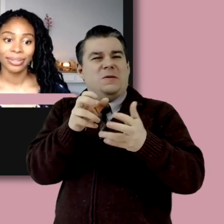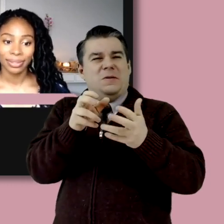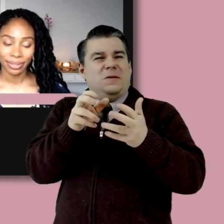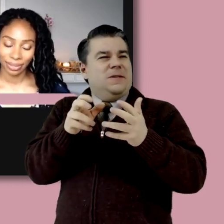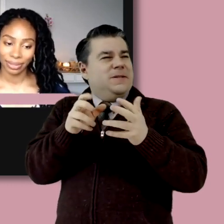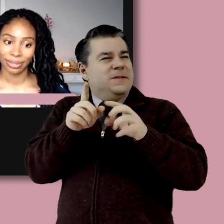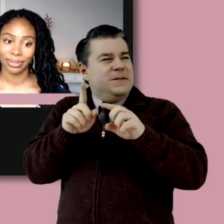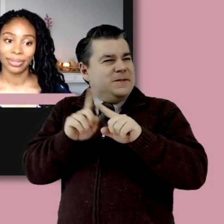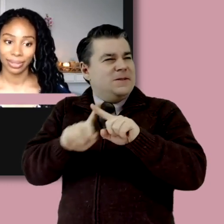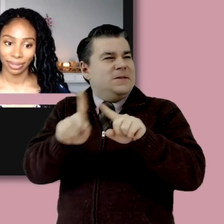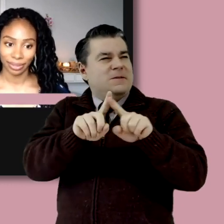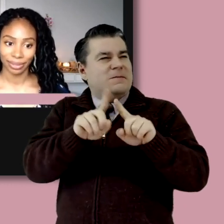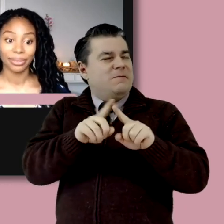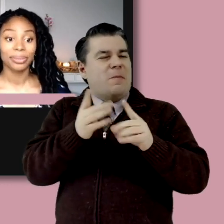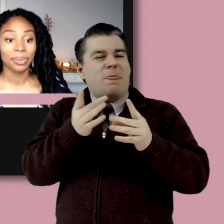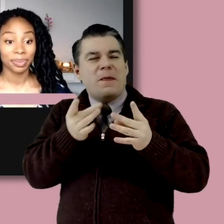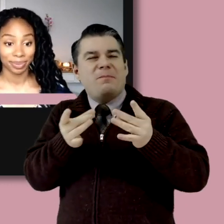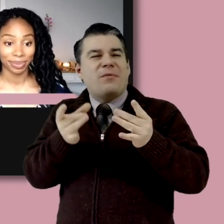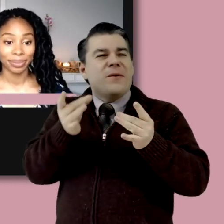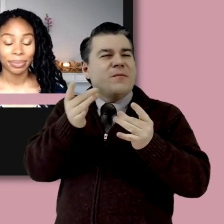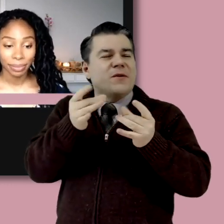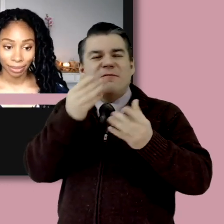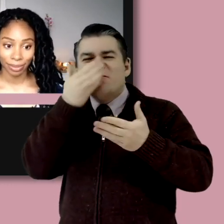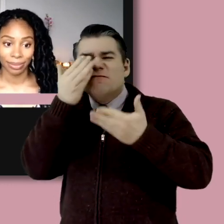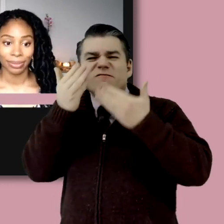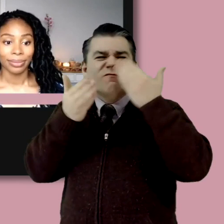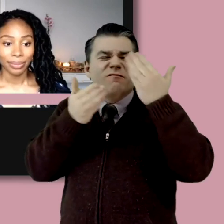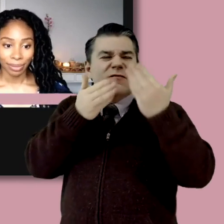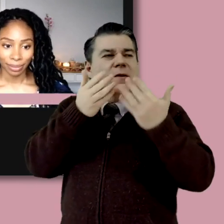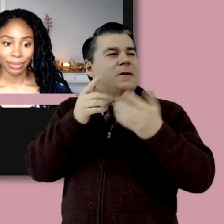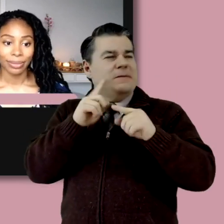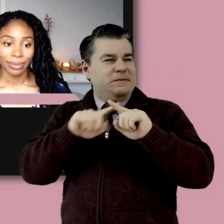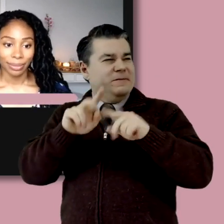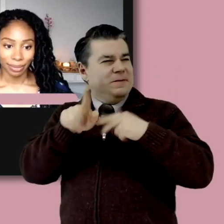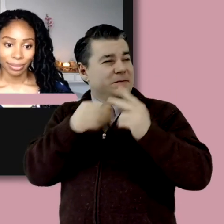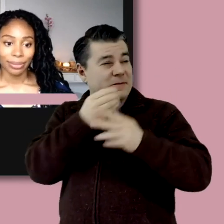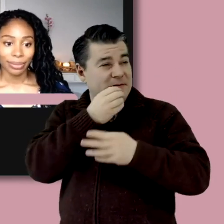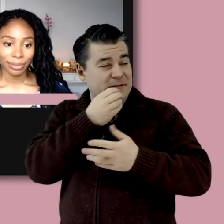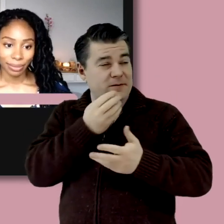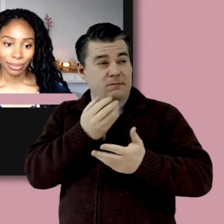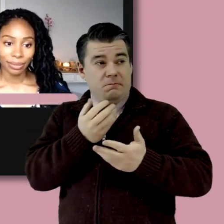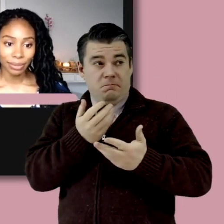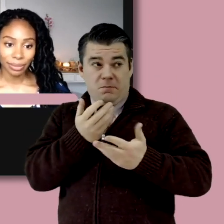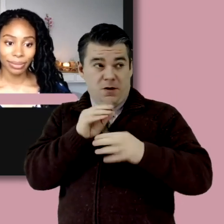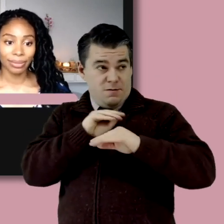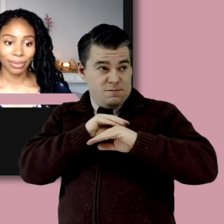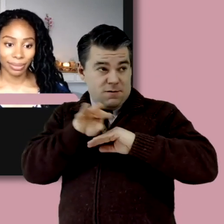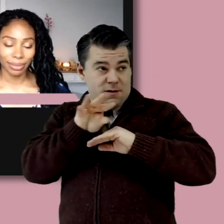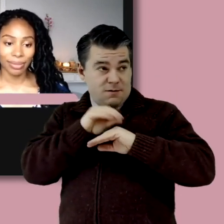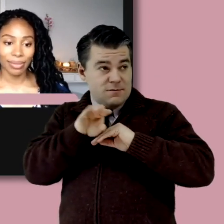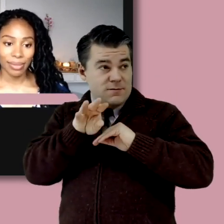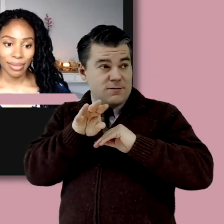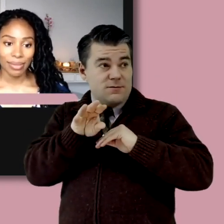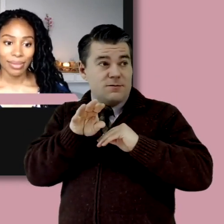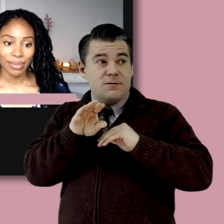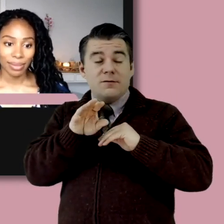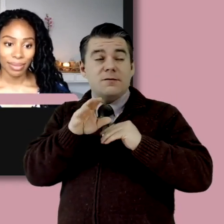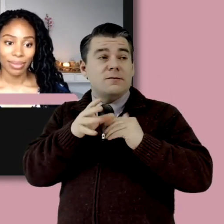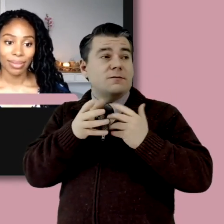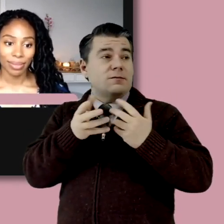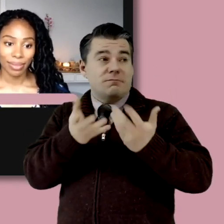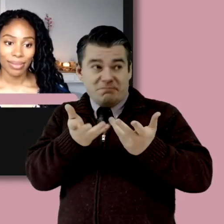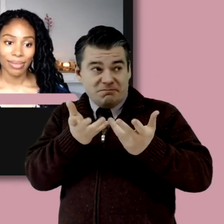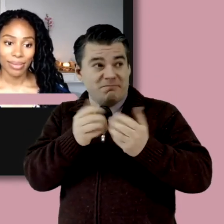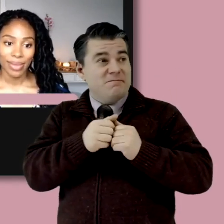these different textures or different smells or different types of food? Is there any advice you could give to someone